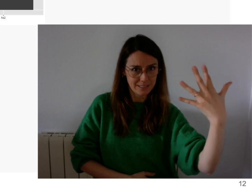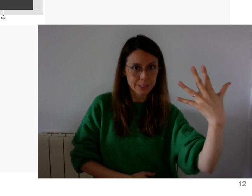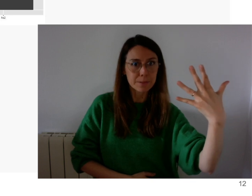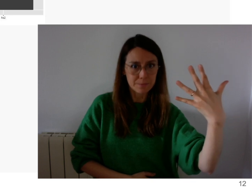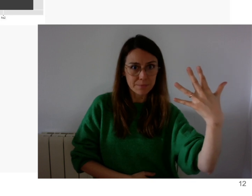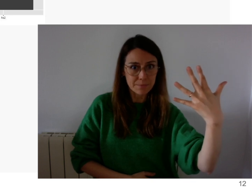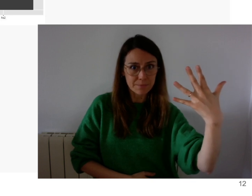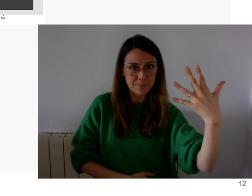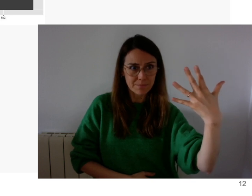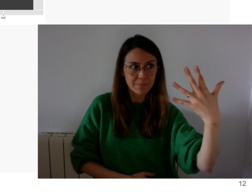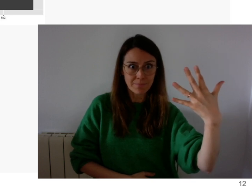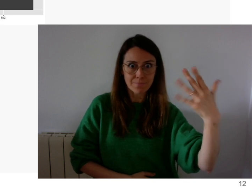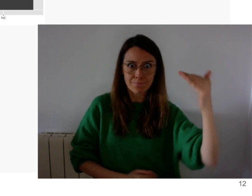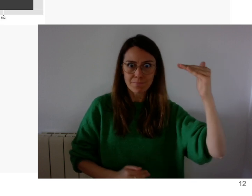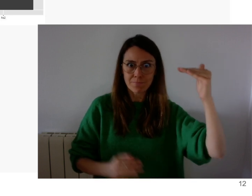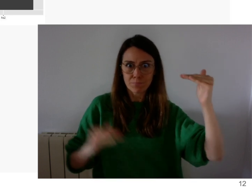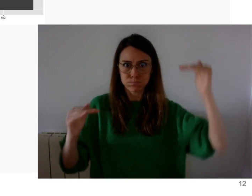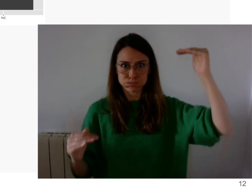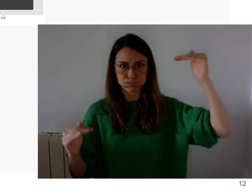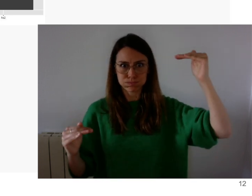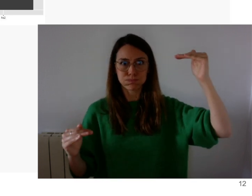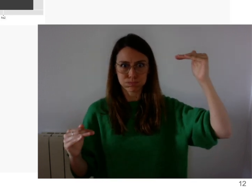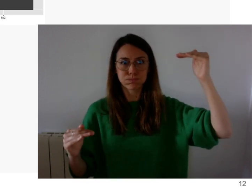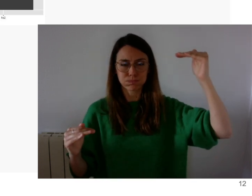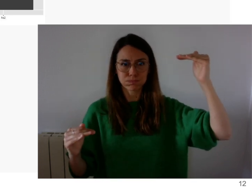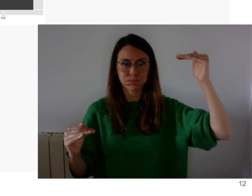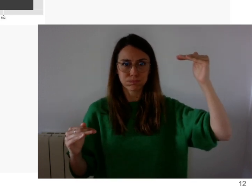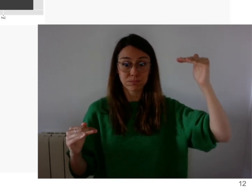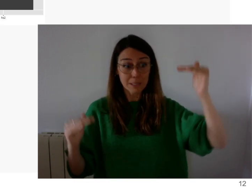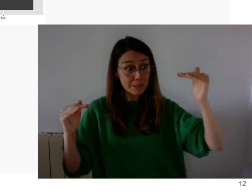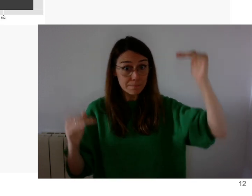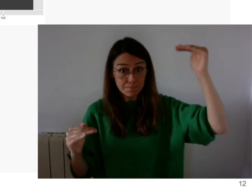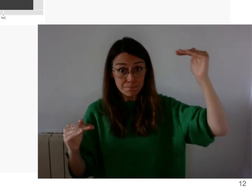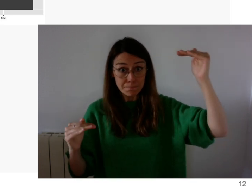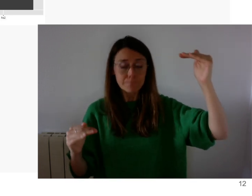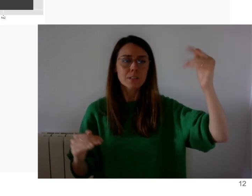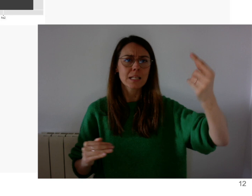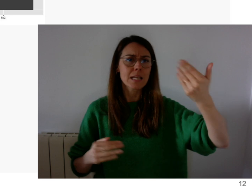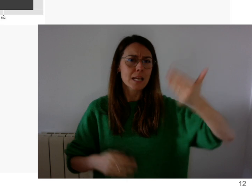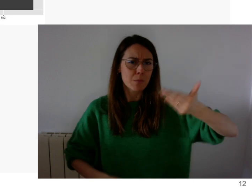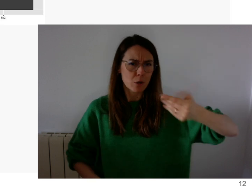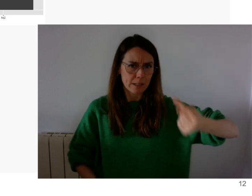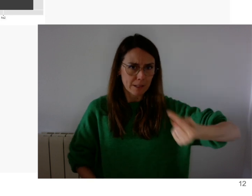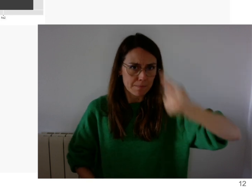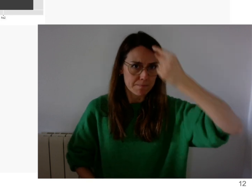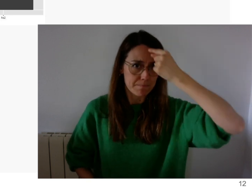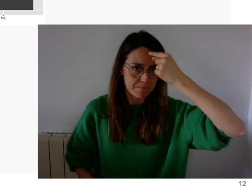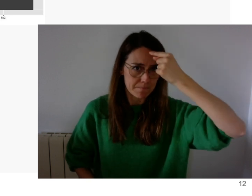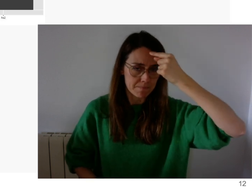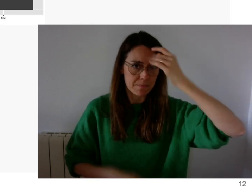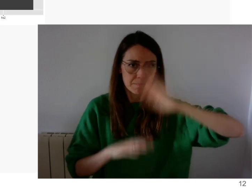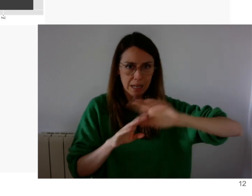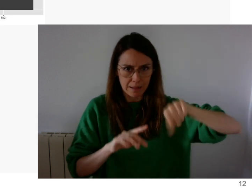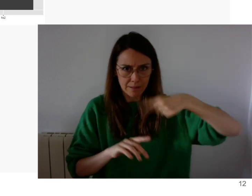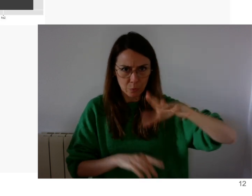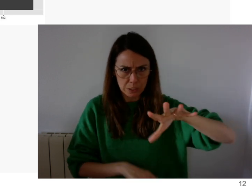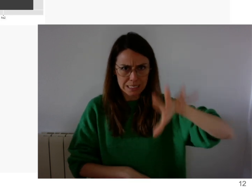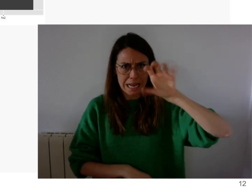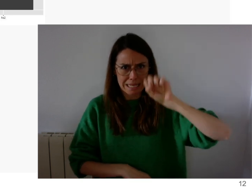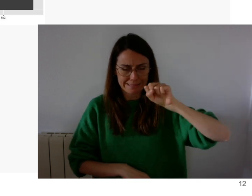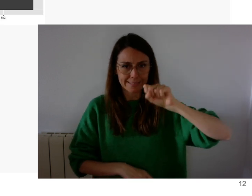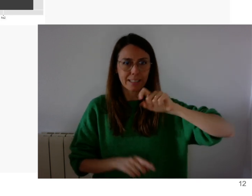325 instances were expressed using the 2 handshape. So as you can clearly